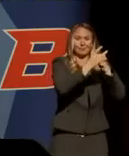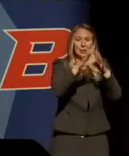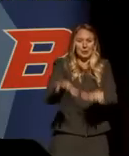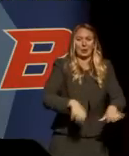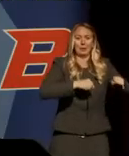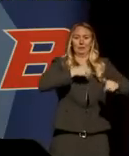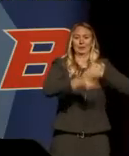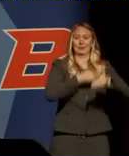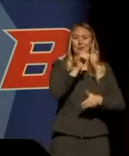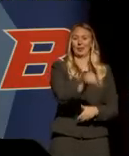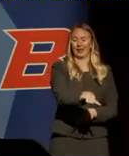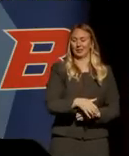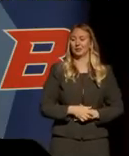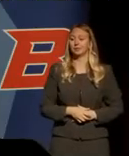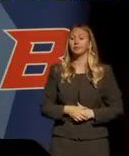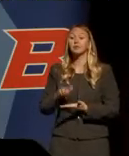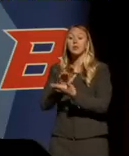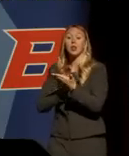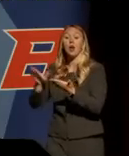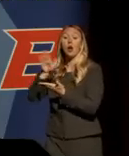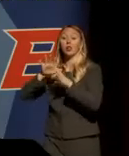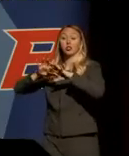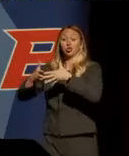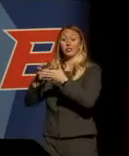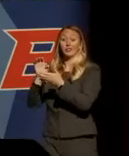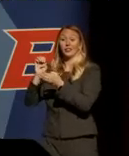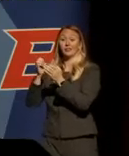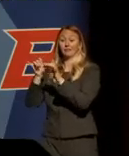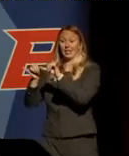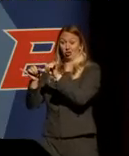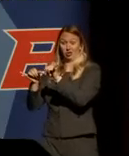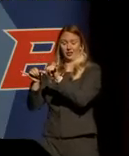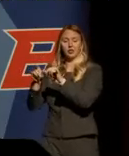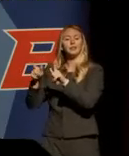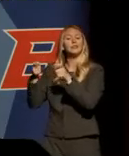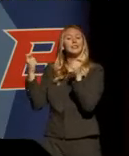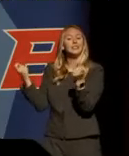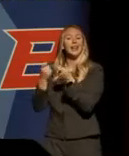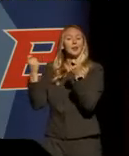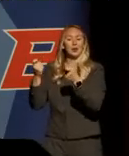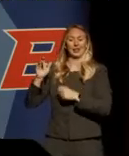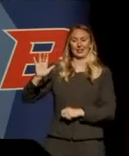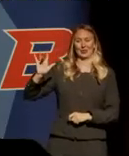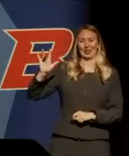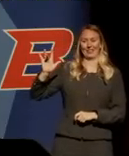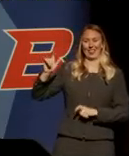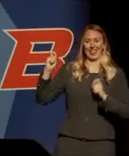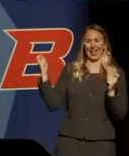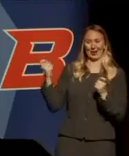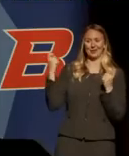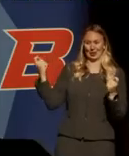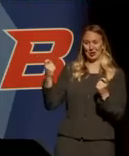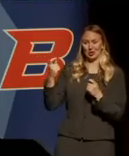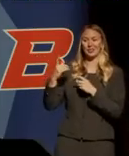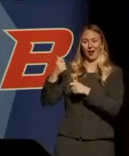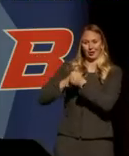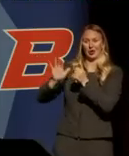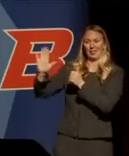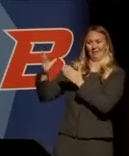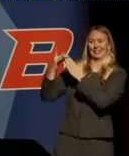Our College of Engineering is celebrating its 25th anniversary under the leadership of Dean